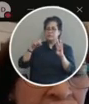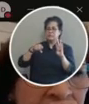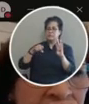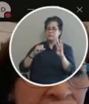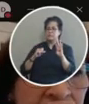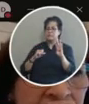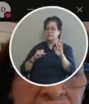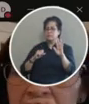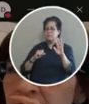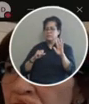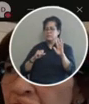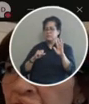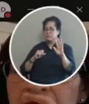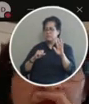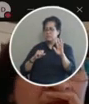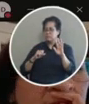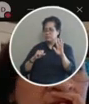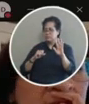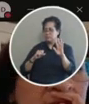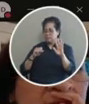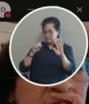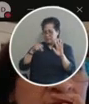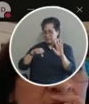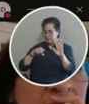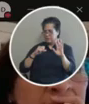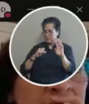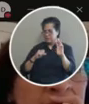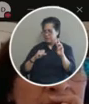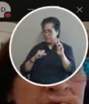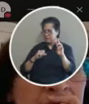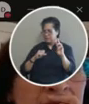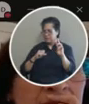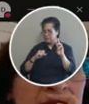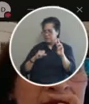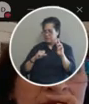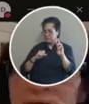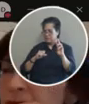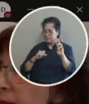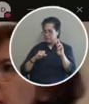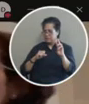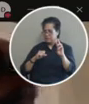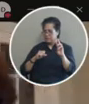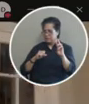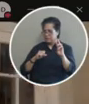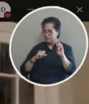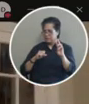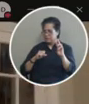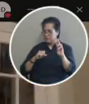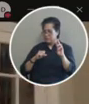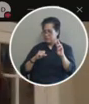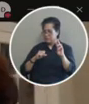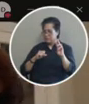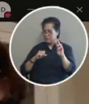Yes. Salcido. Aye. Rodriguez.